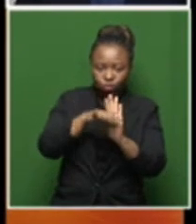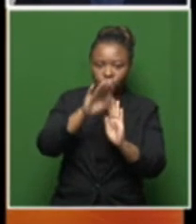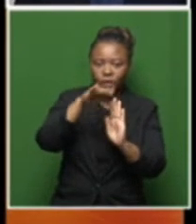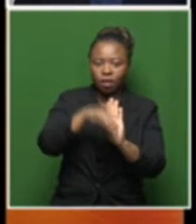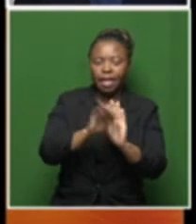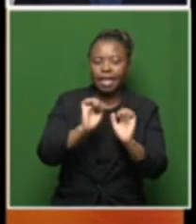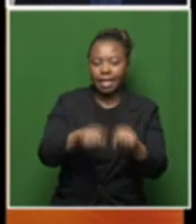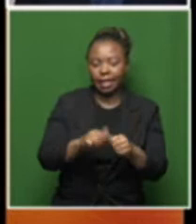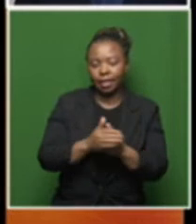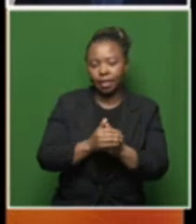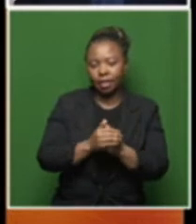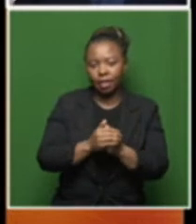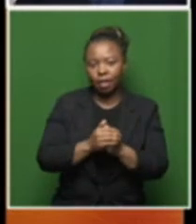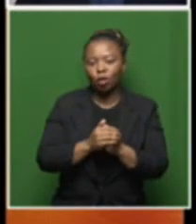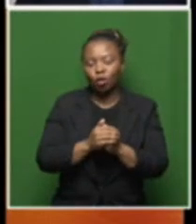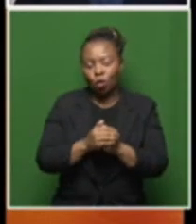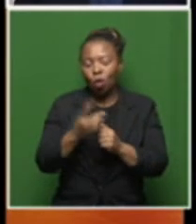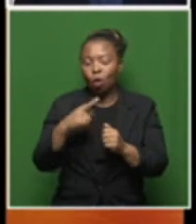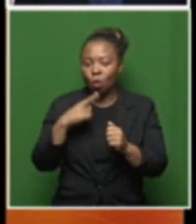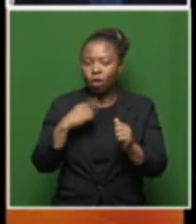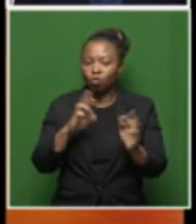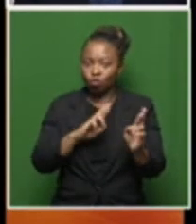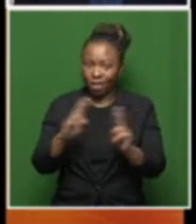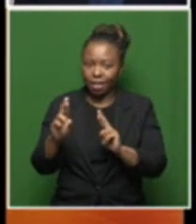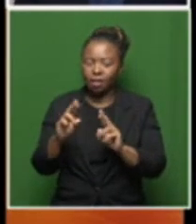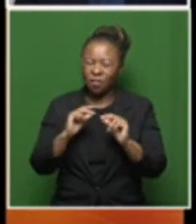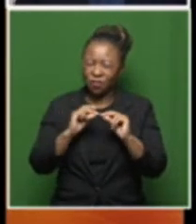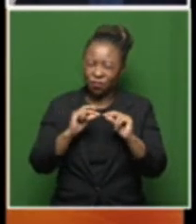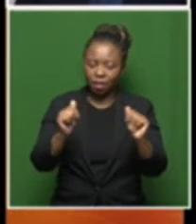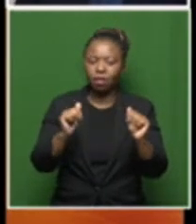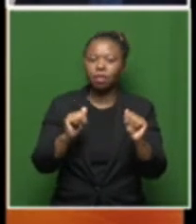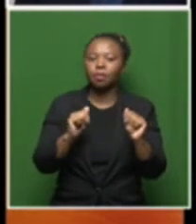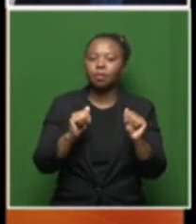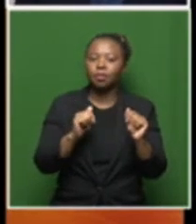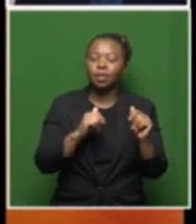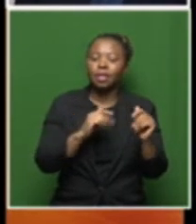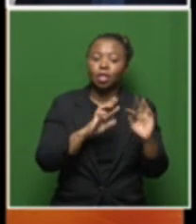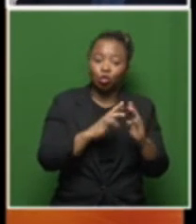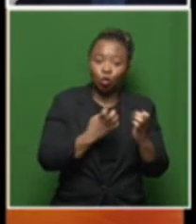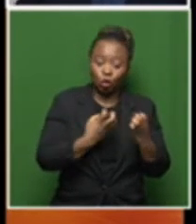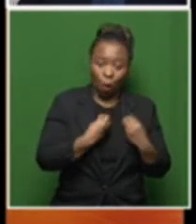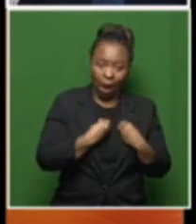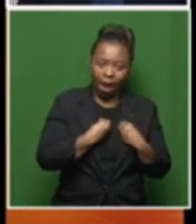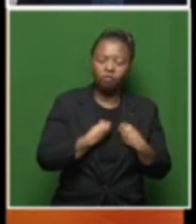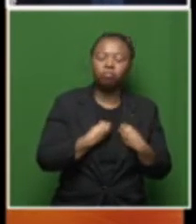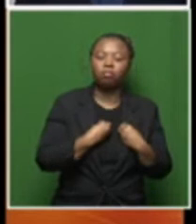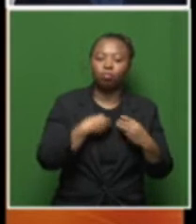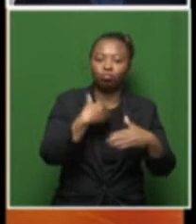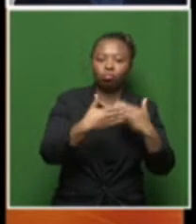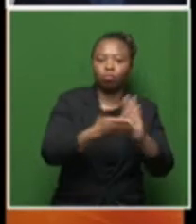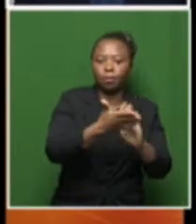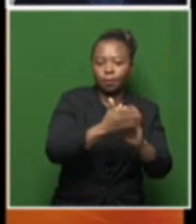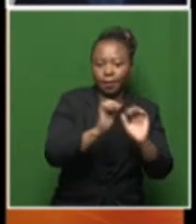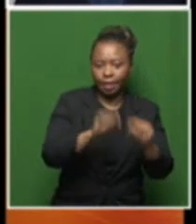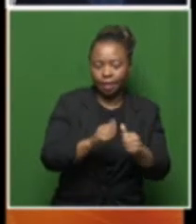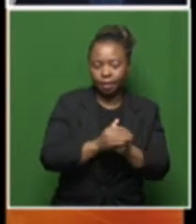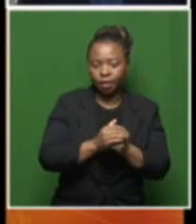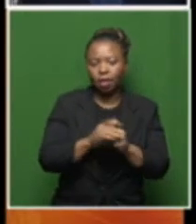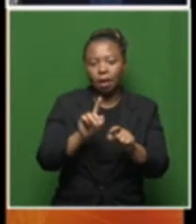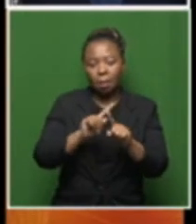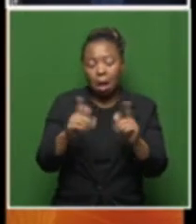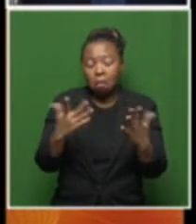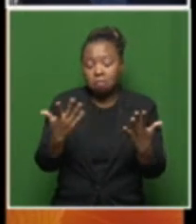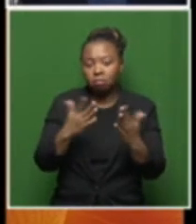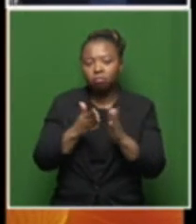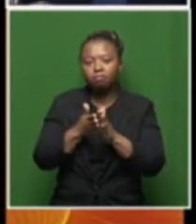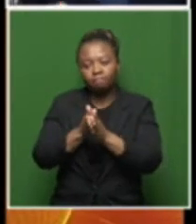we are now ready to scale up rapidly with the capacity that we've created. And obviously, we need to mobilize and assist everyone over